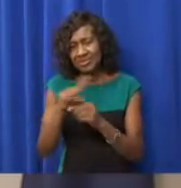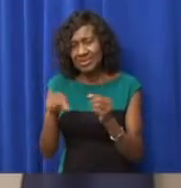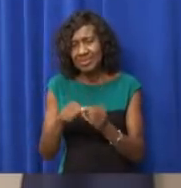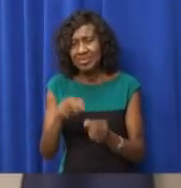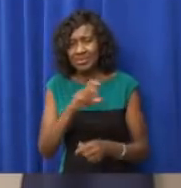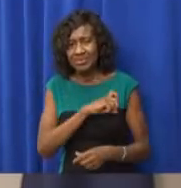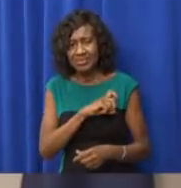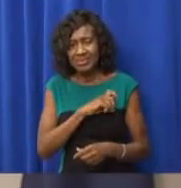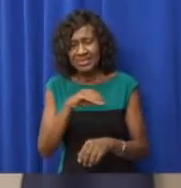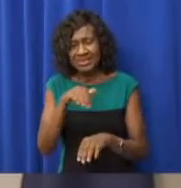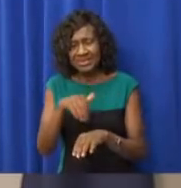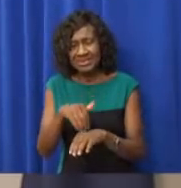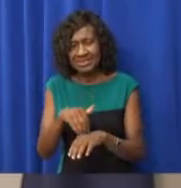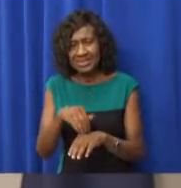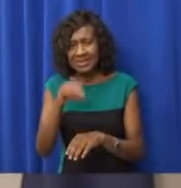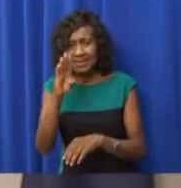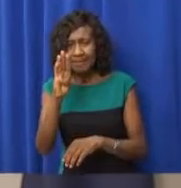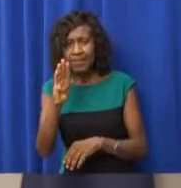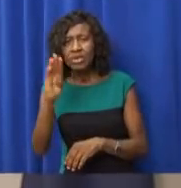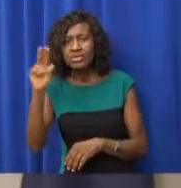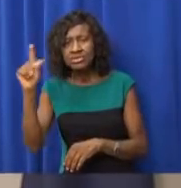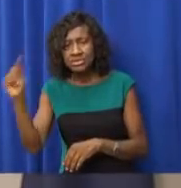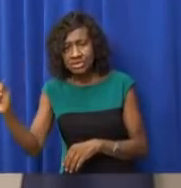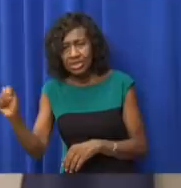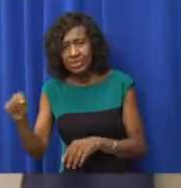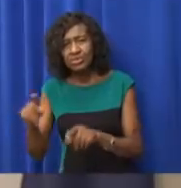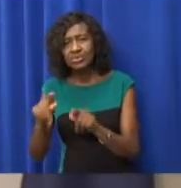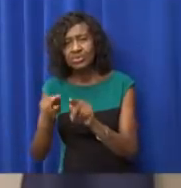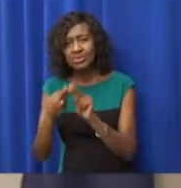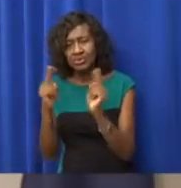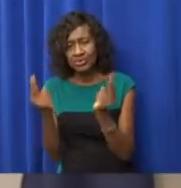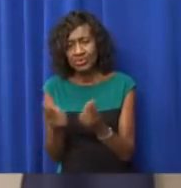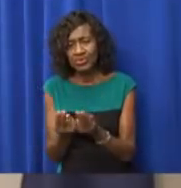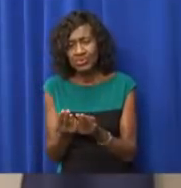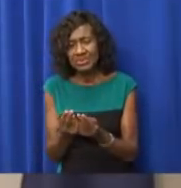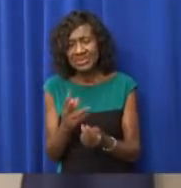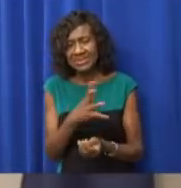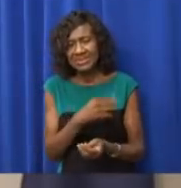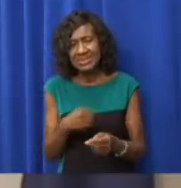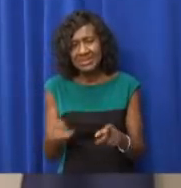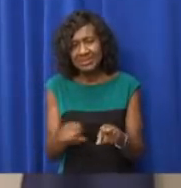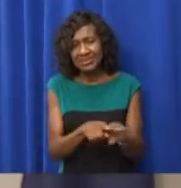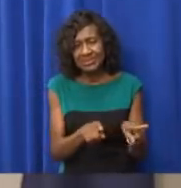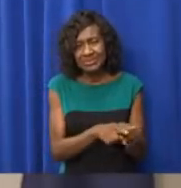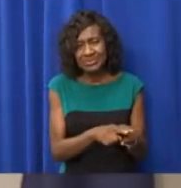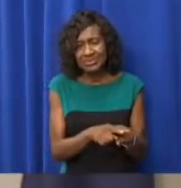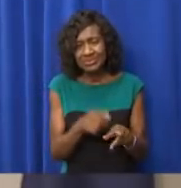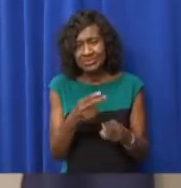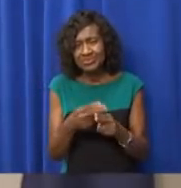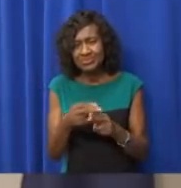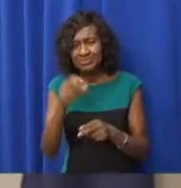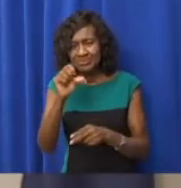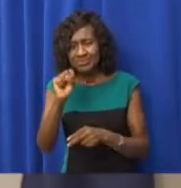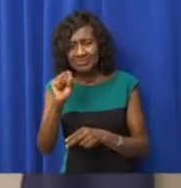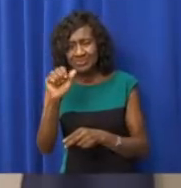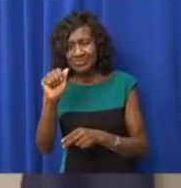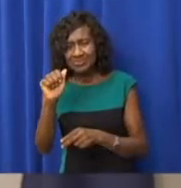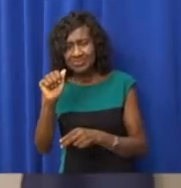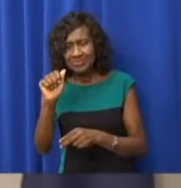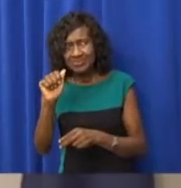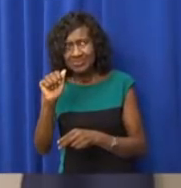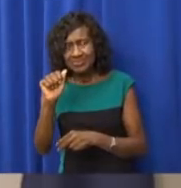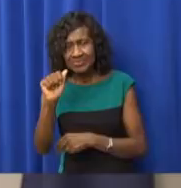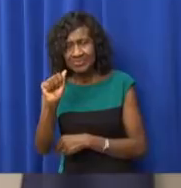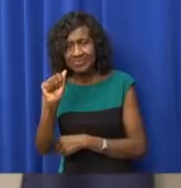Community Safe, the Officer Unit, and Officer Shamarish Solomon, who organized lunch and drinking water for the